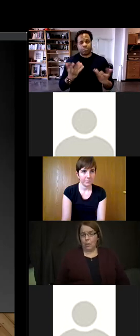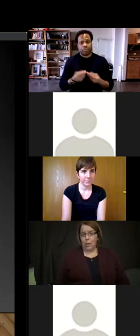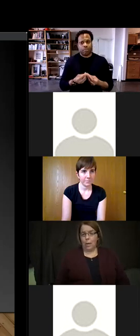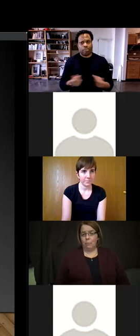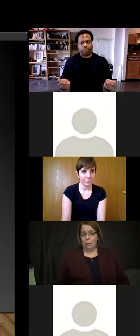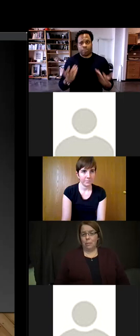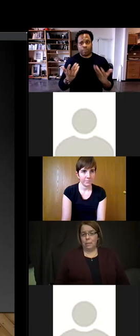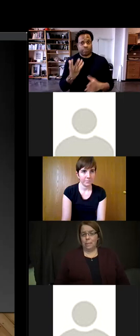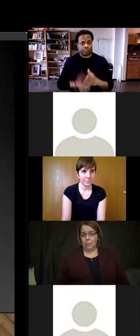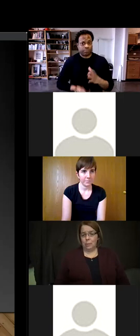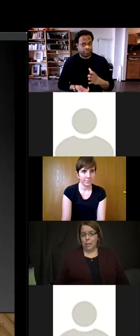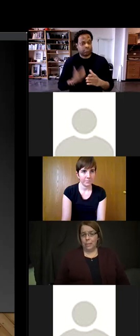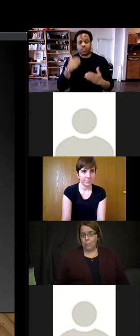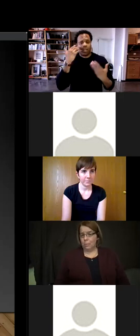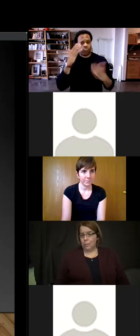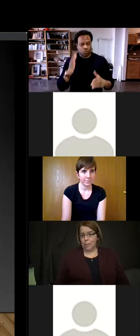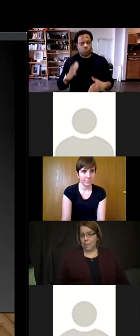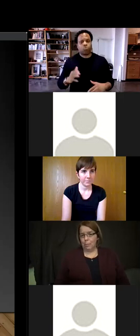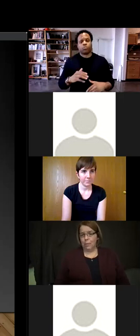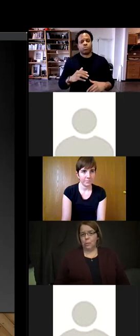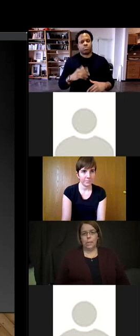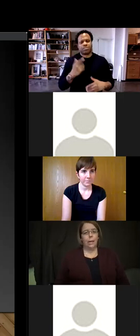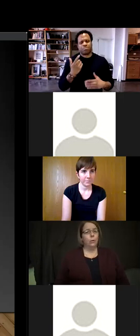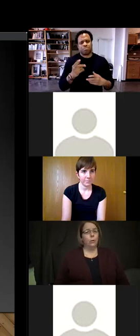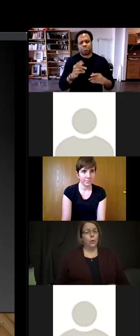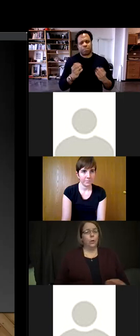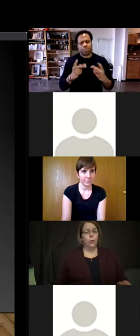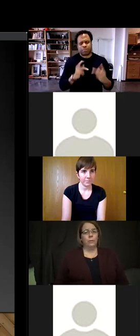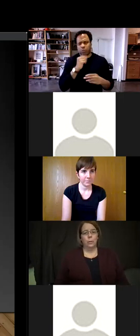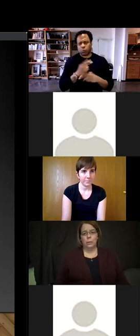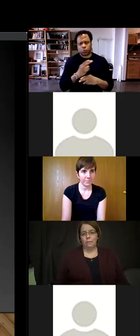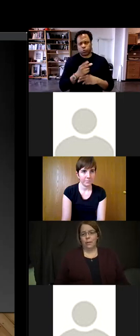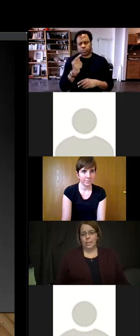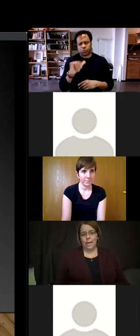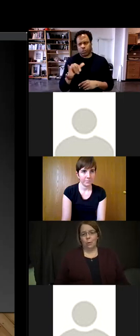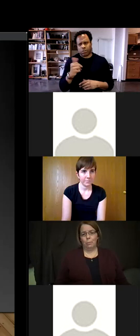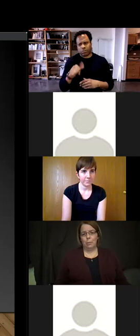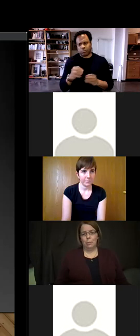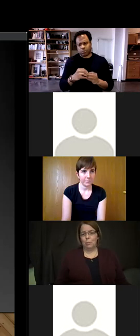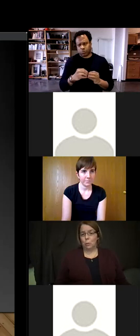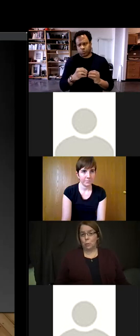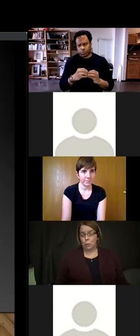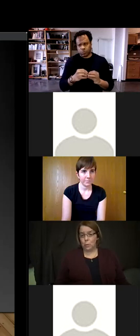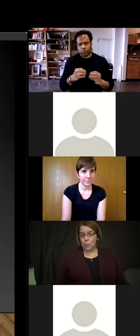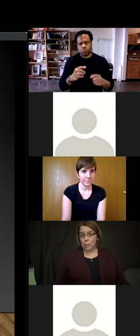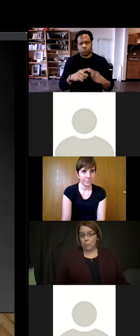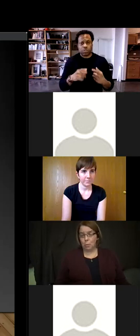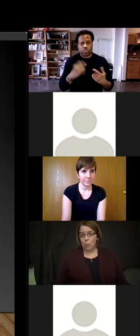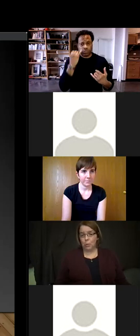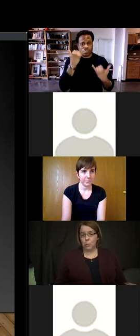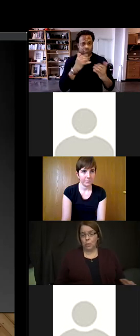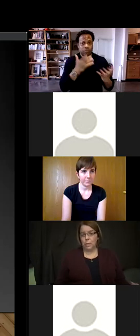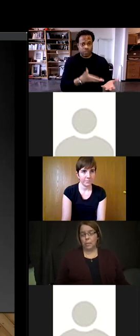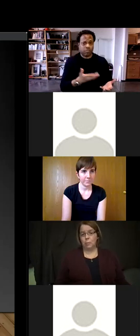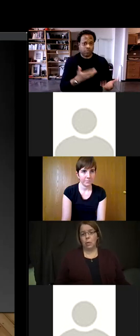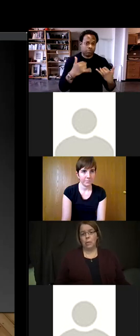Sometimes they'll have public TTYs, teletypewriters. I don't know if those have phased out. Many people don't use those anymore.